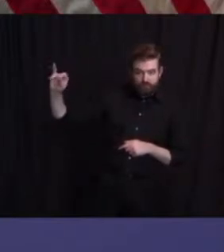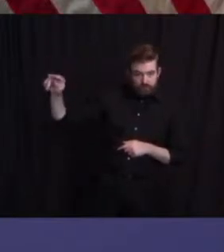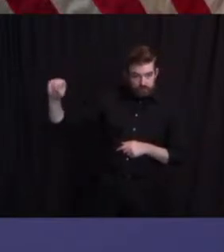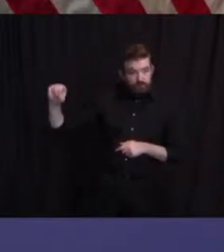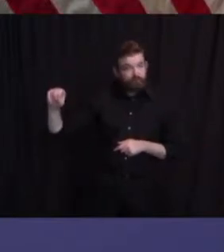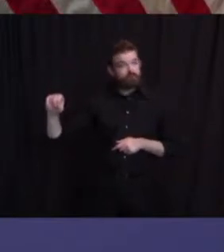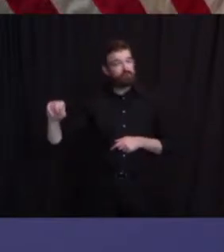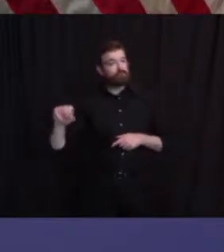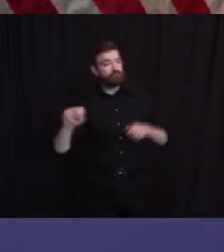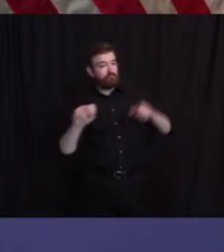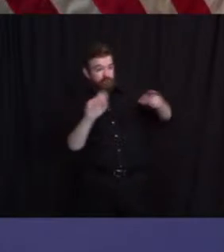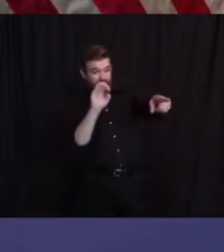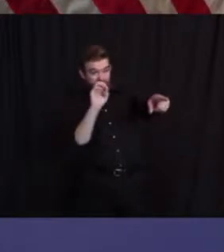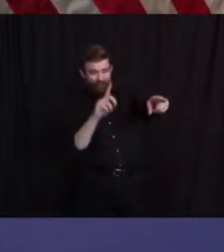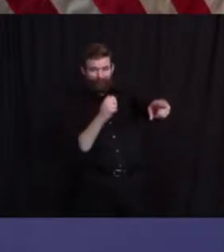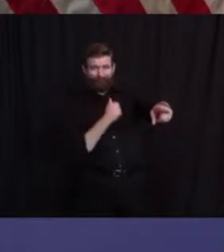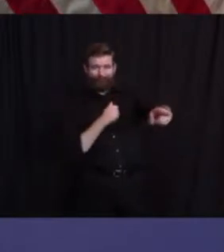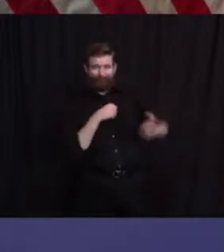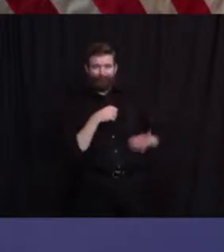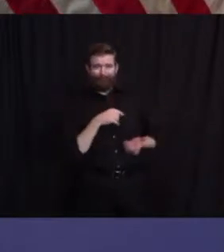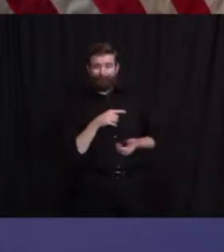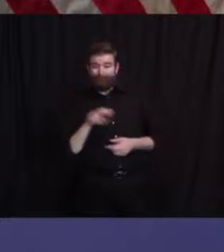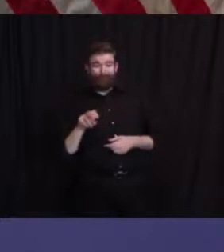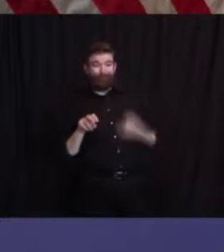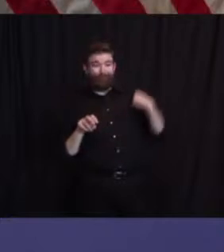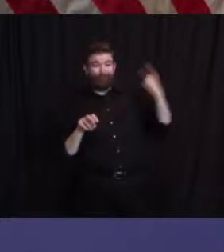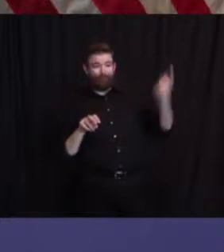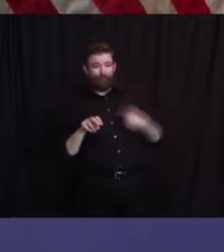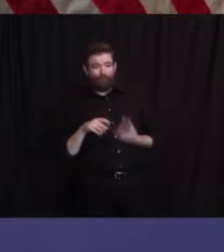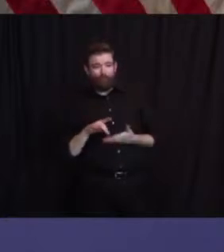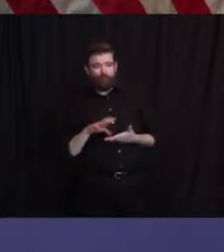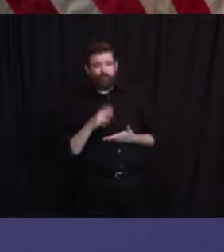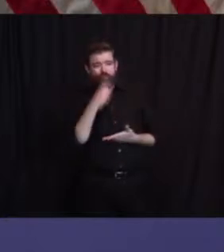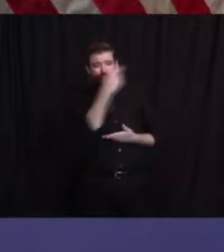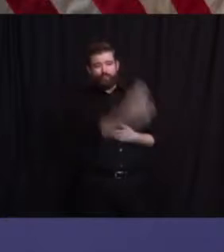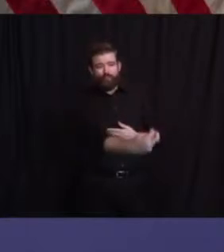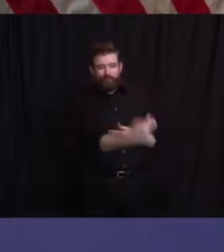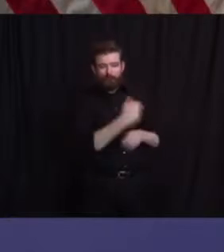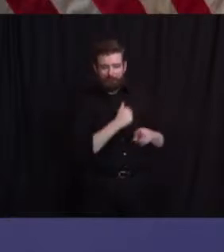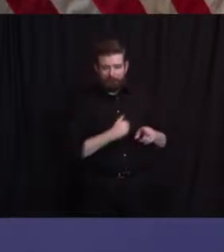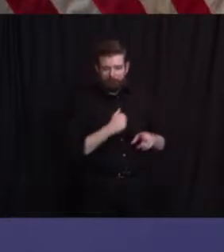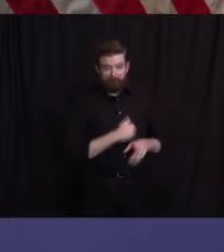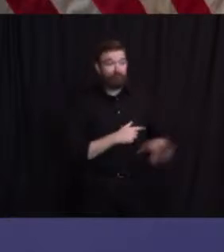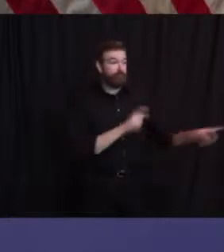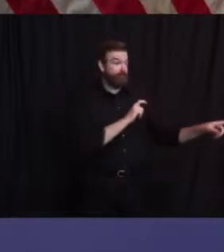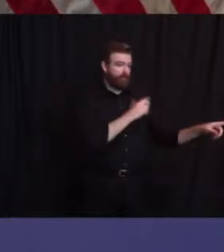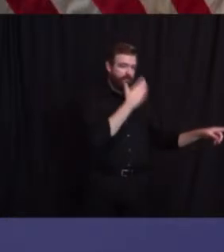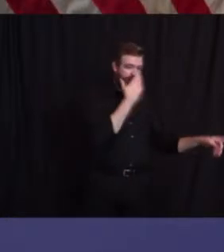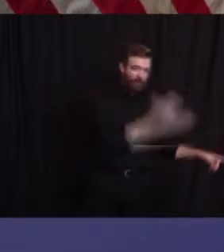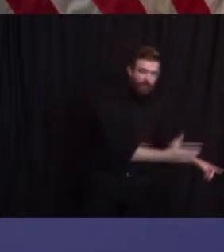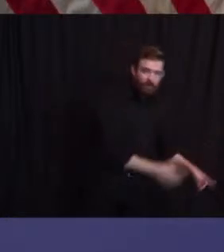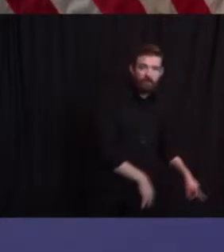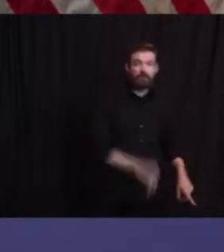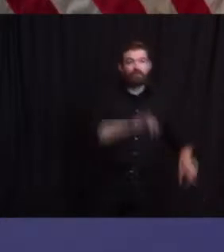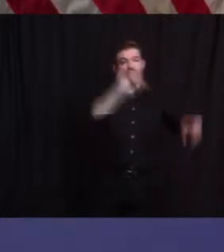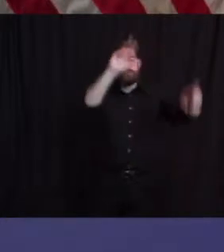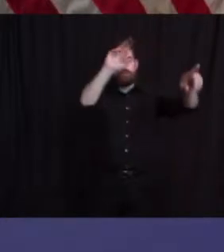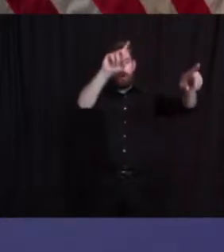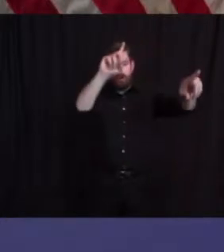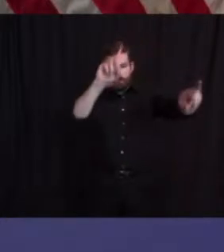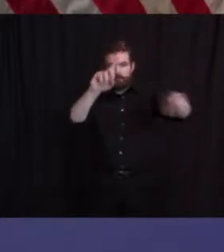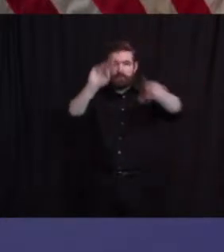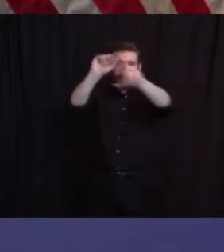don't hold it against me that we bumped you. Pat, same to you and yours. Jared, Matt, Dan, and the whole